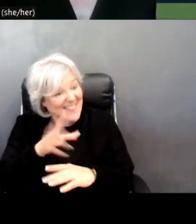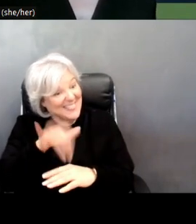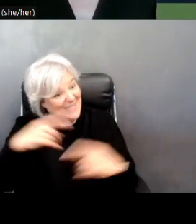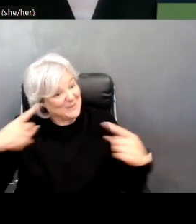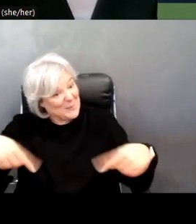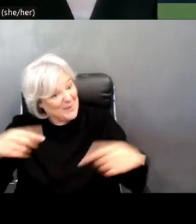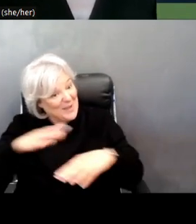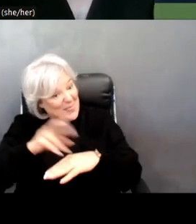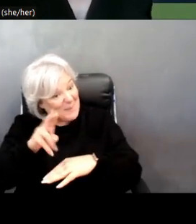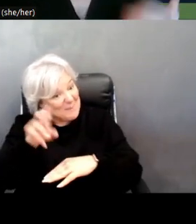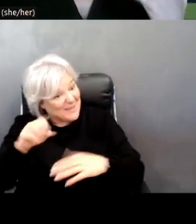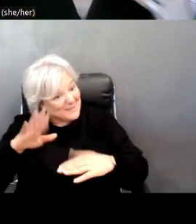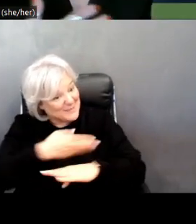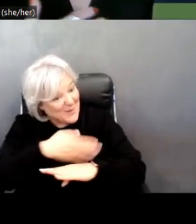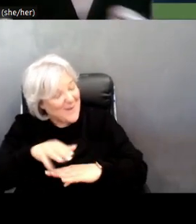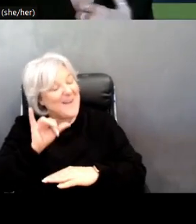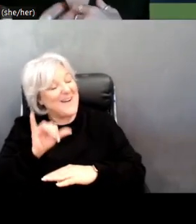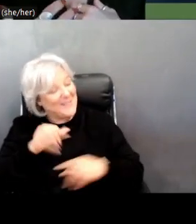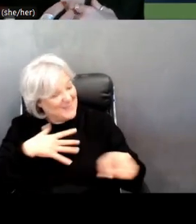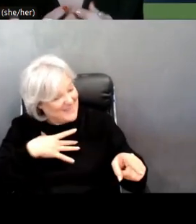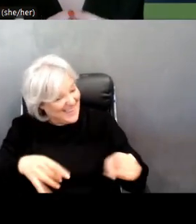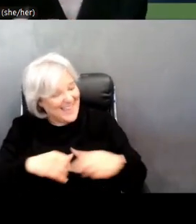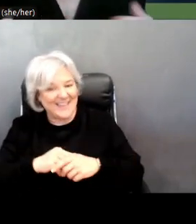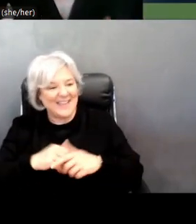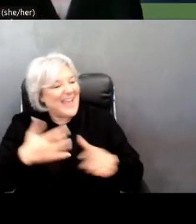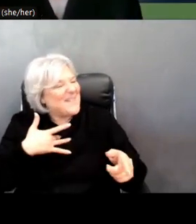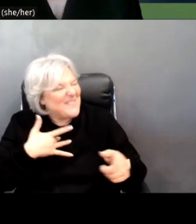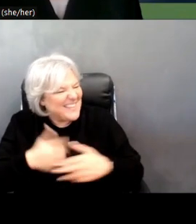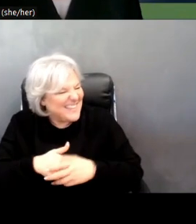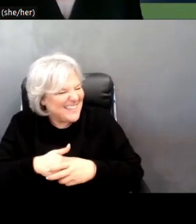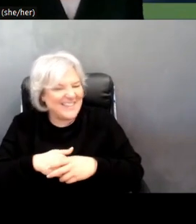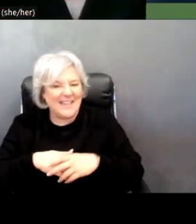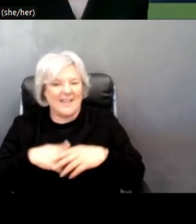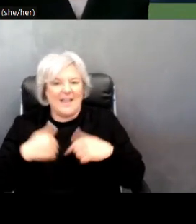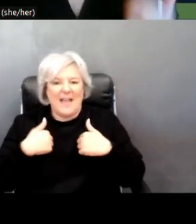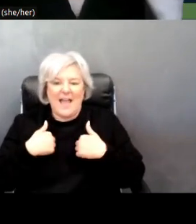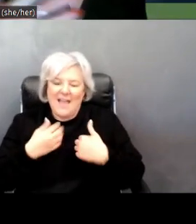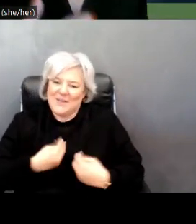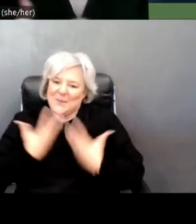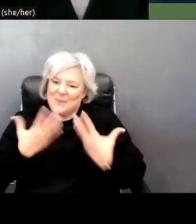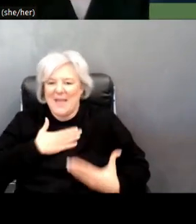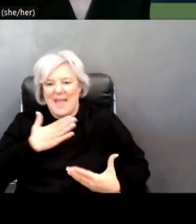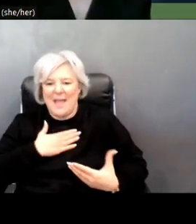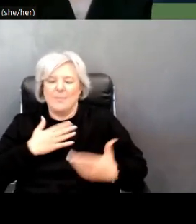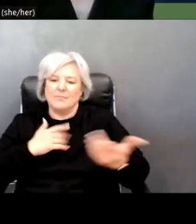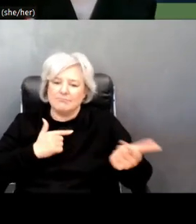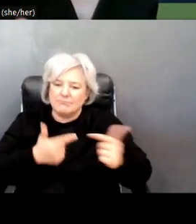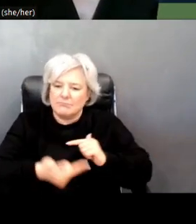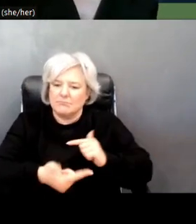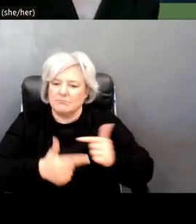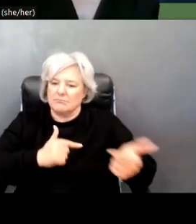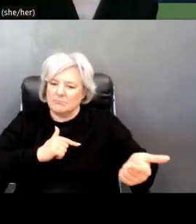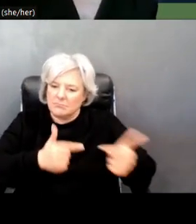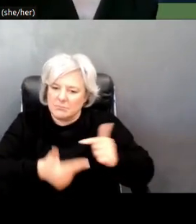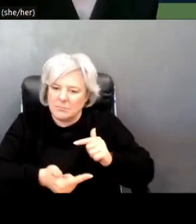bus, right? And you know, what does that feel like? Oh, I like that too. It makes me happy. And it goes back and forth. And